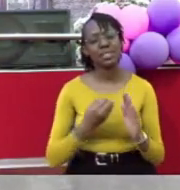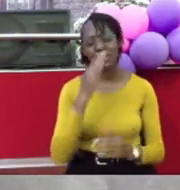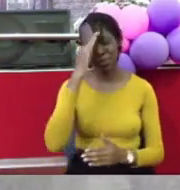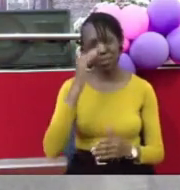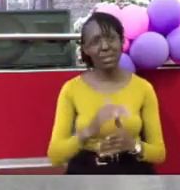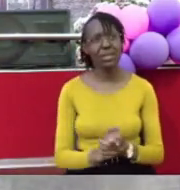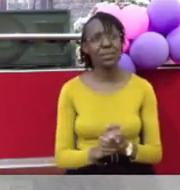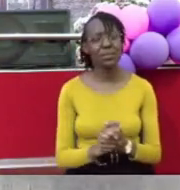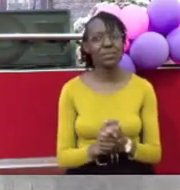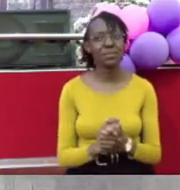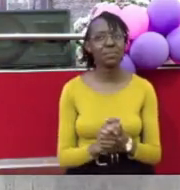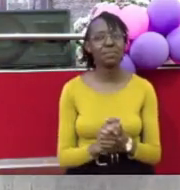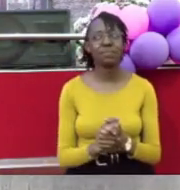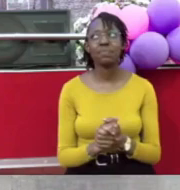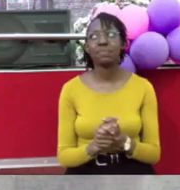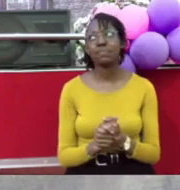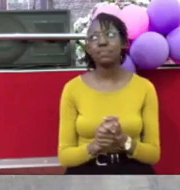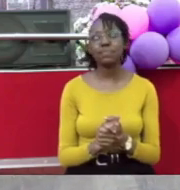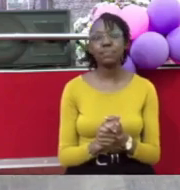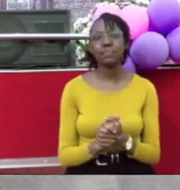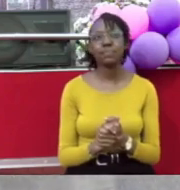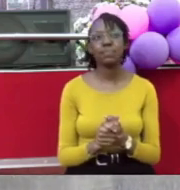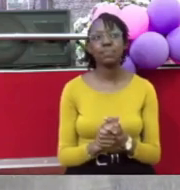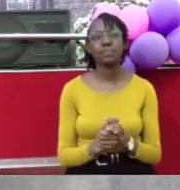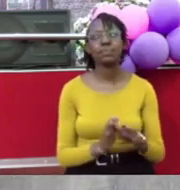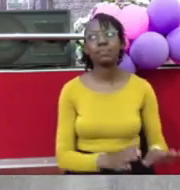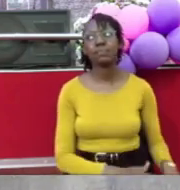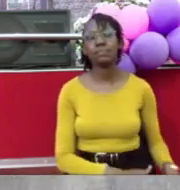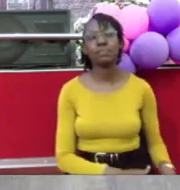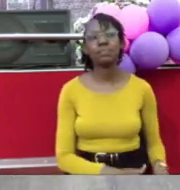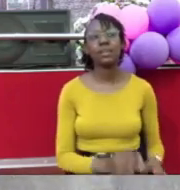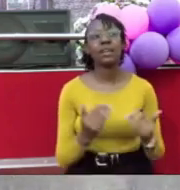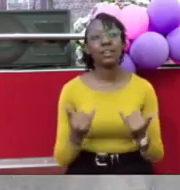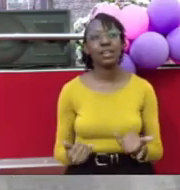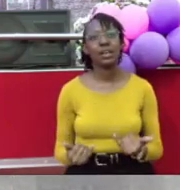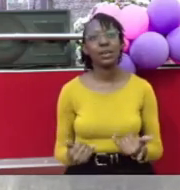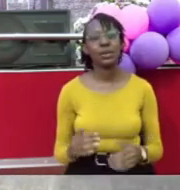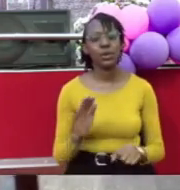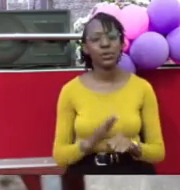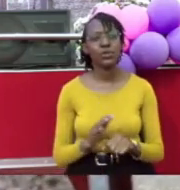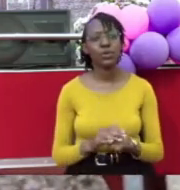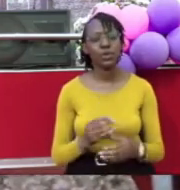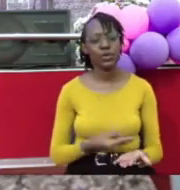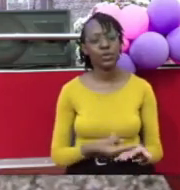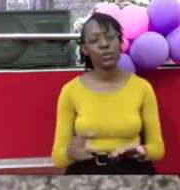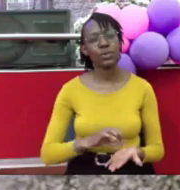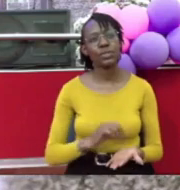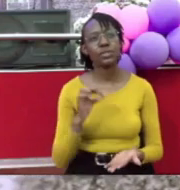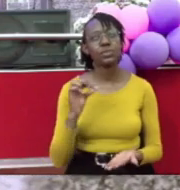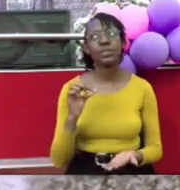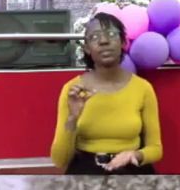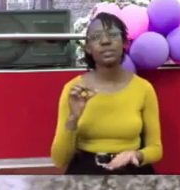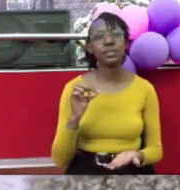no taendelea. Now, being filled with the Holy Spirit. Kiwa unajazwa na Roho Mtakatifu. There was